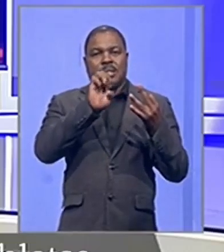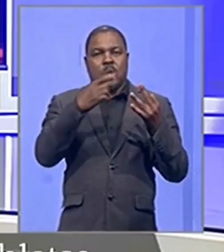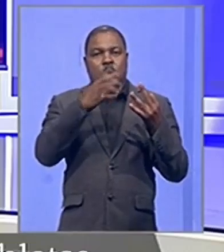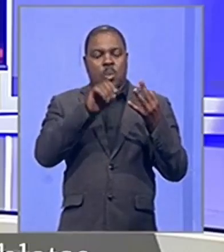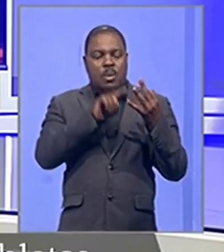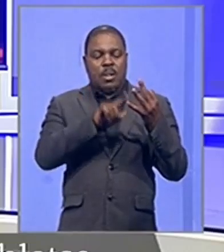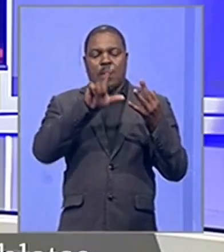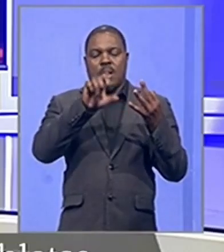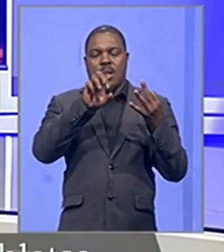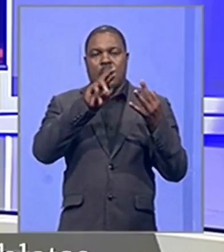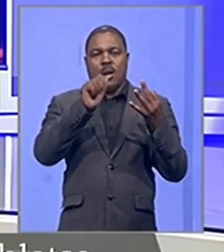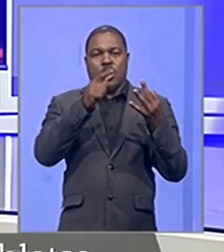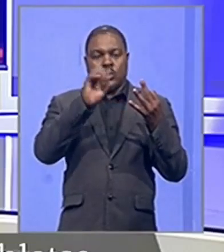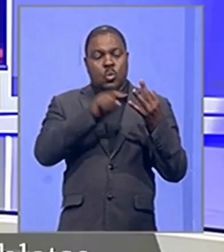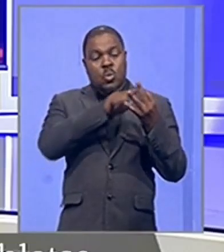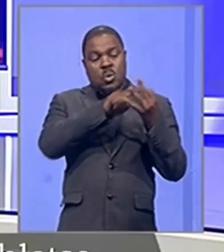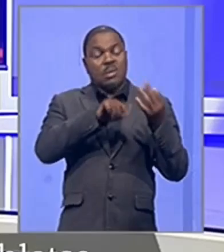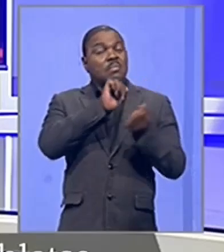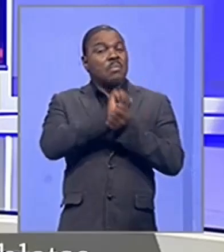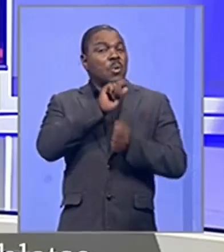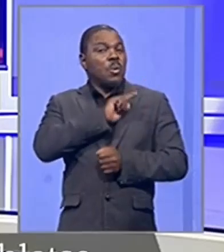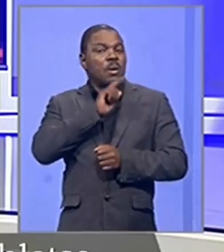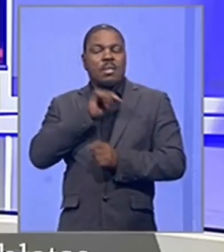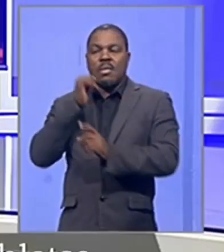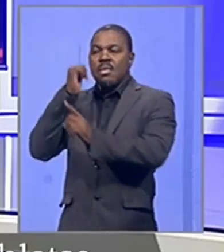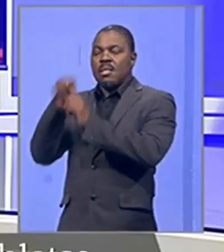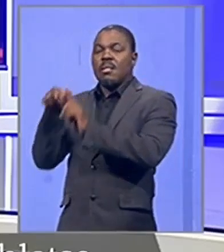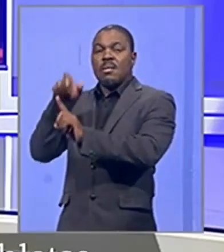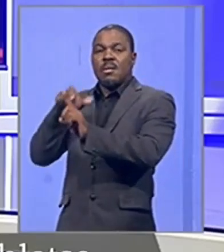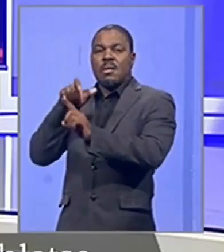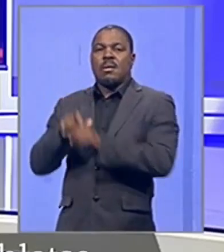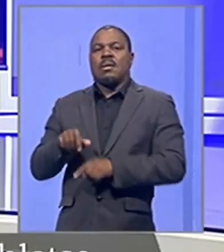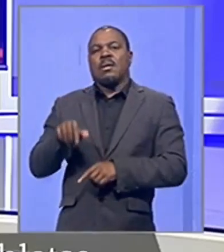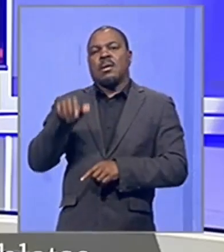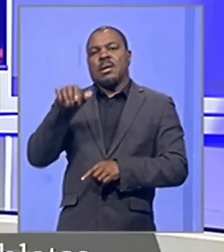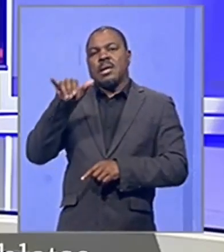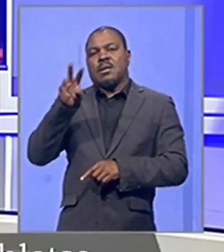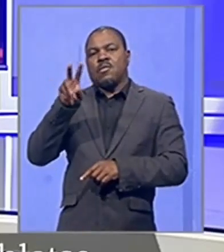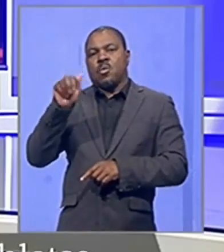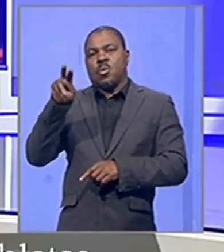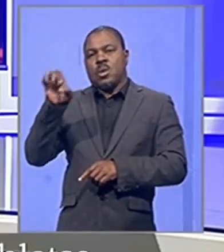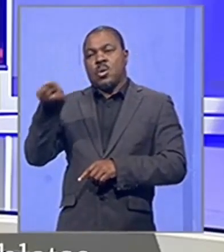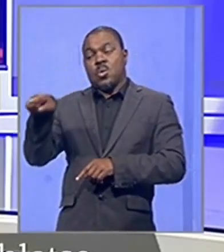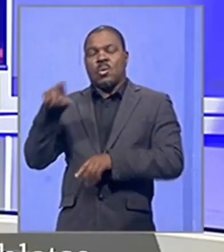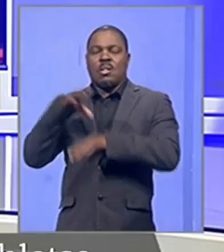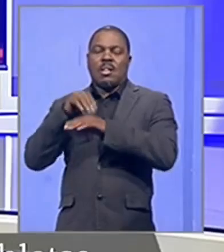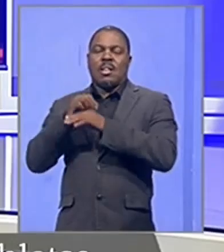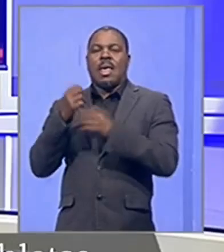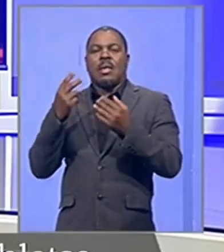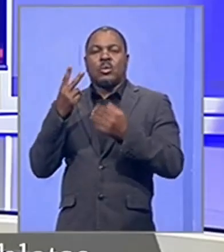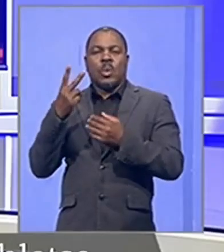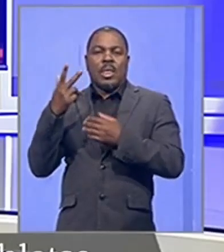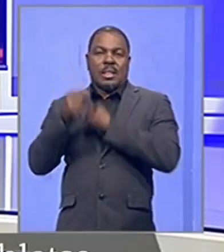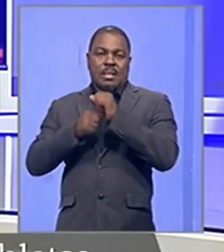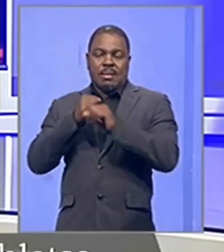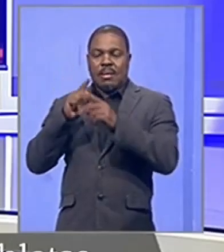Lerato Molefe ba latofatšwa ka go bolaya Yvonne Setshego wa mengwaga e 28 ga mmogo le